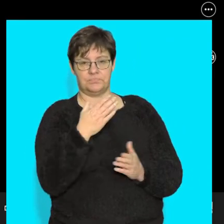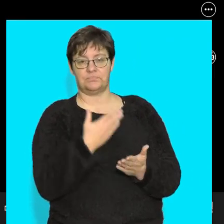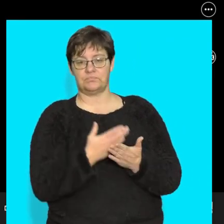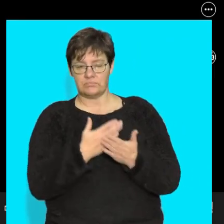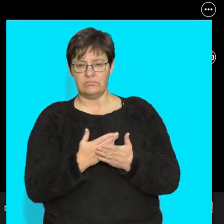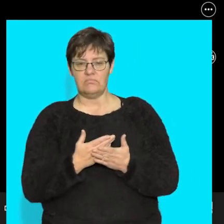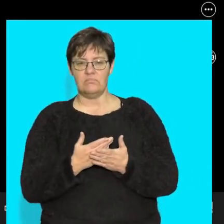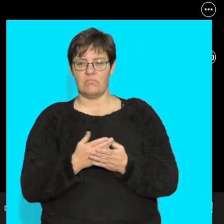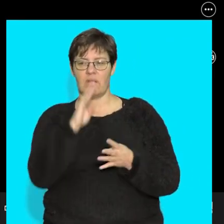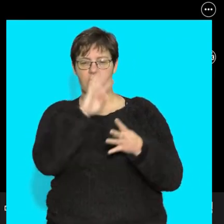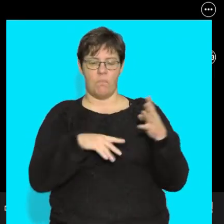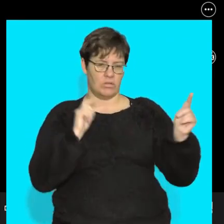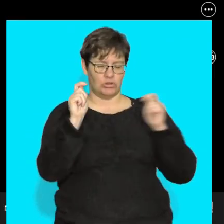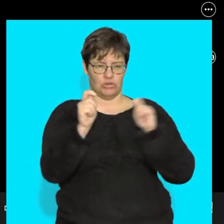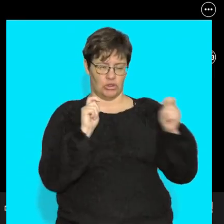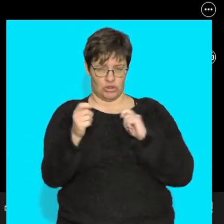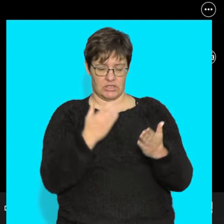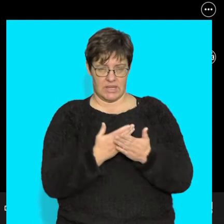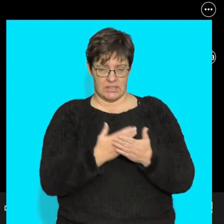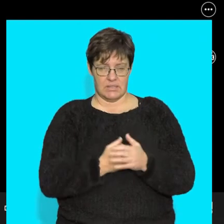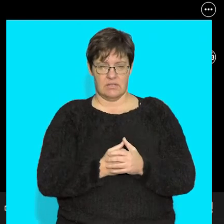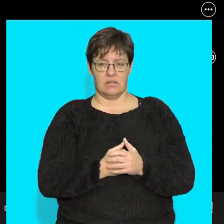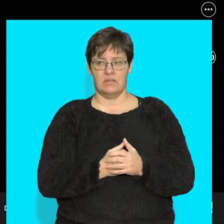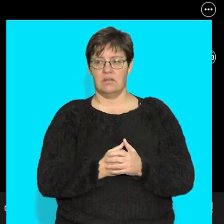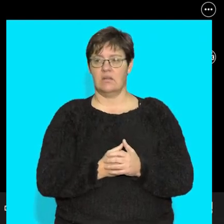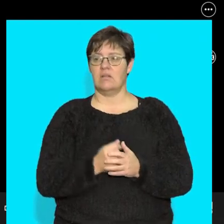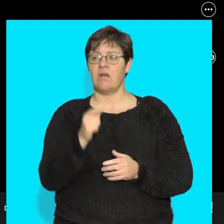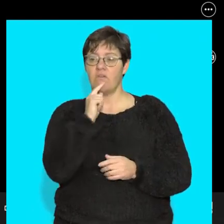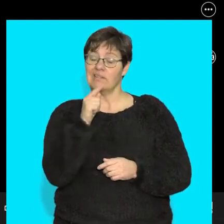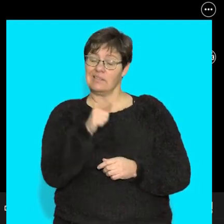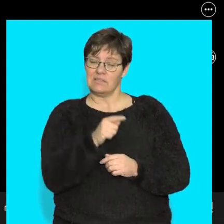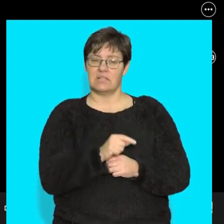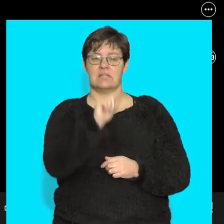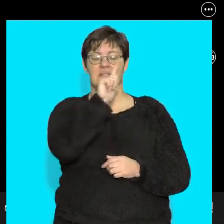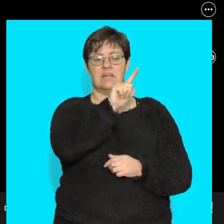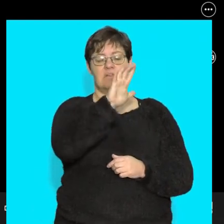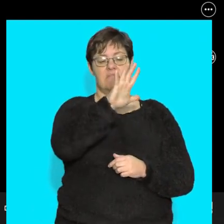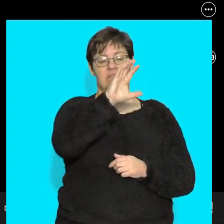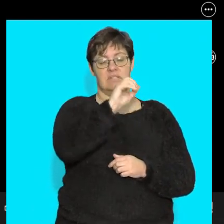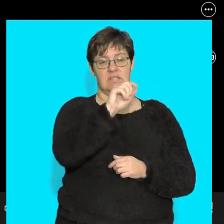can manipulate the formula around, right? And then quickly for this one is